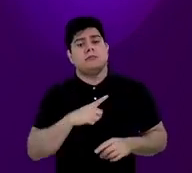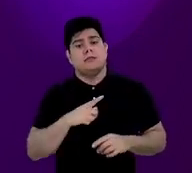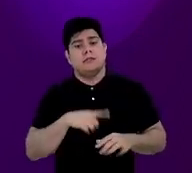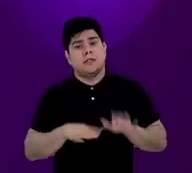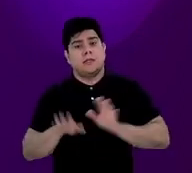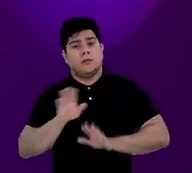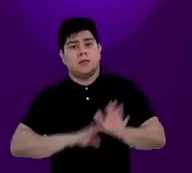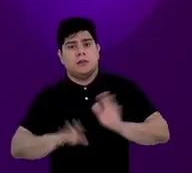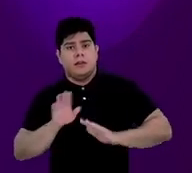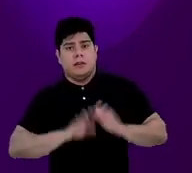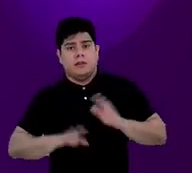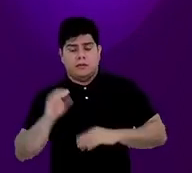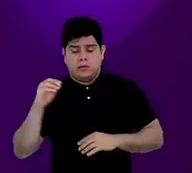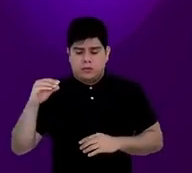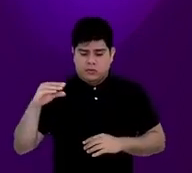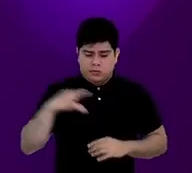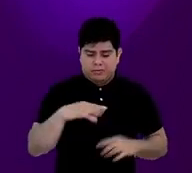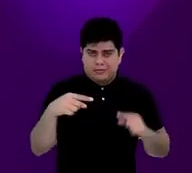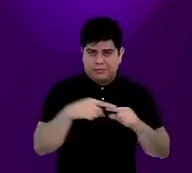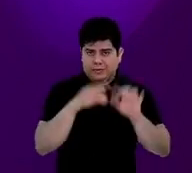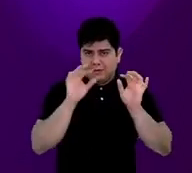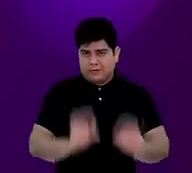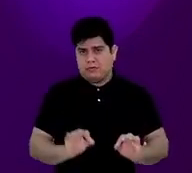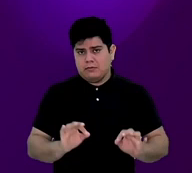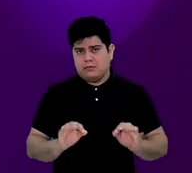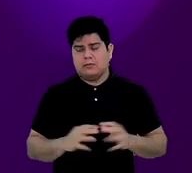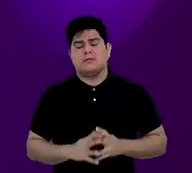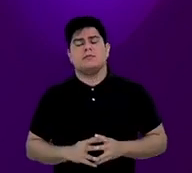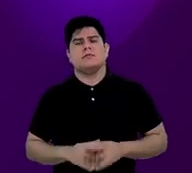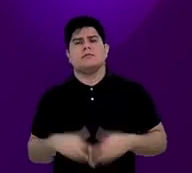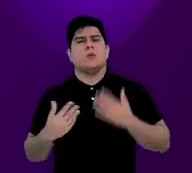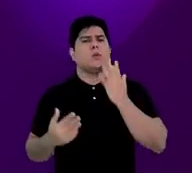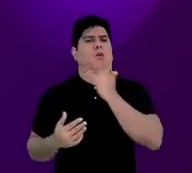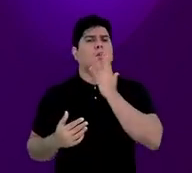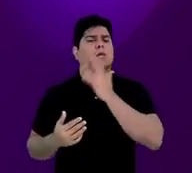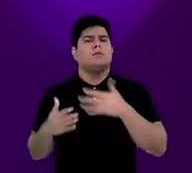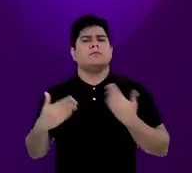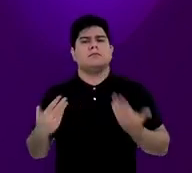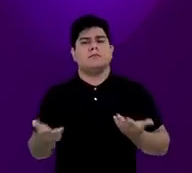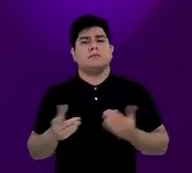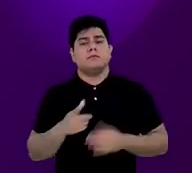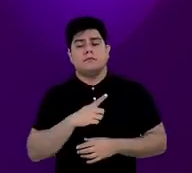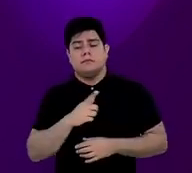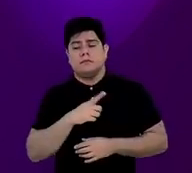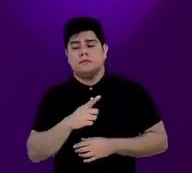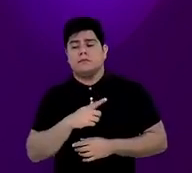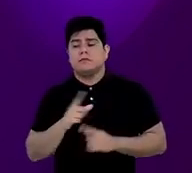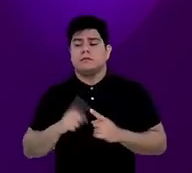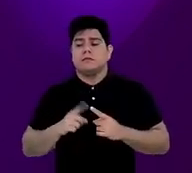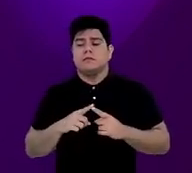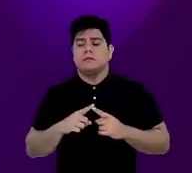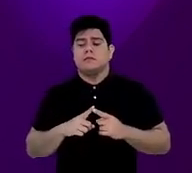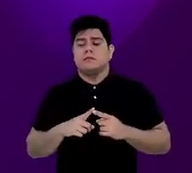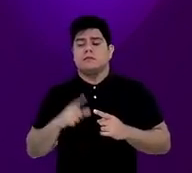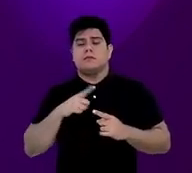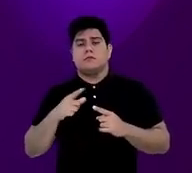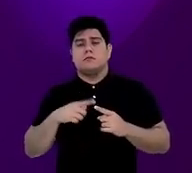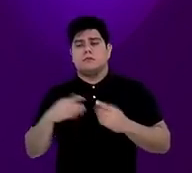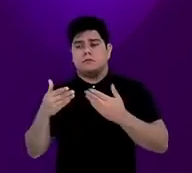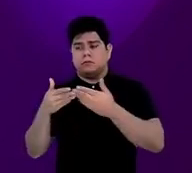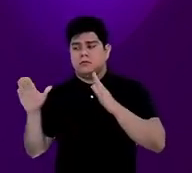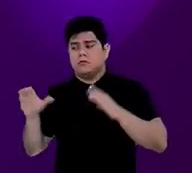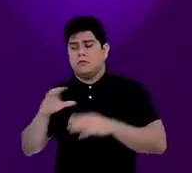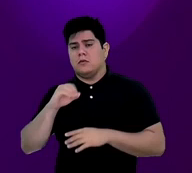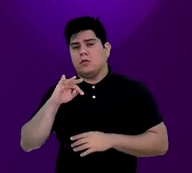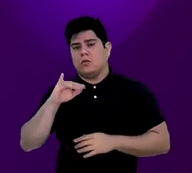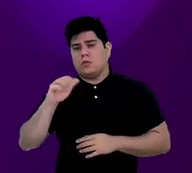What color light to use? Well, there's this thing called the tissue optical window, because there are chromophores in tissue